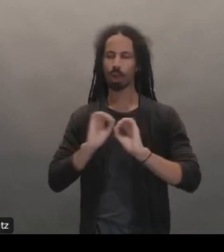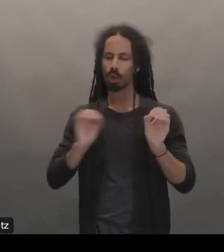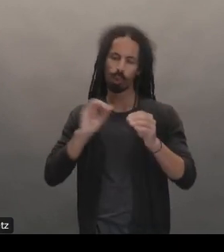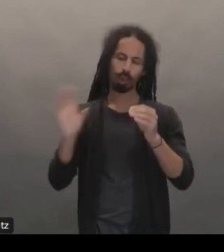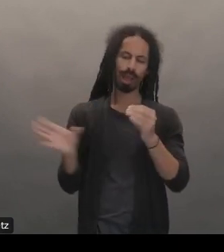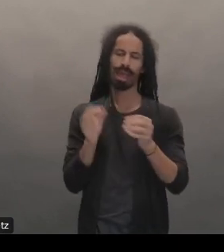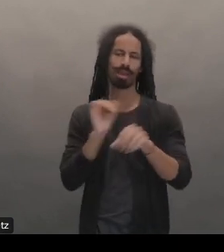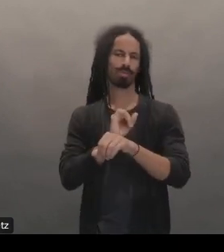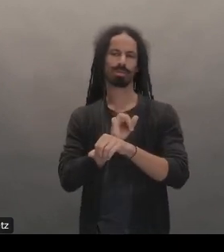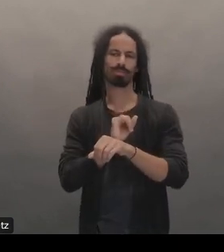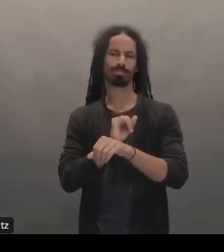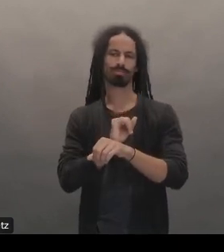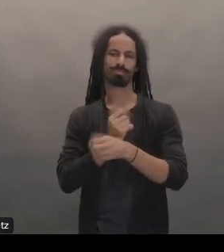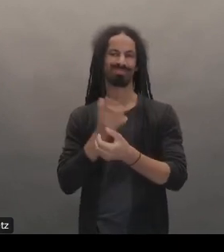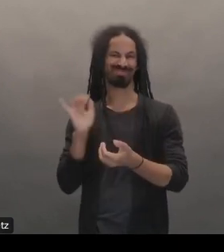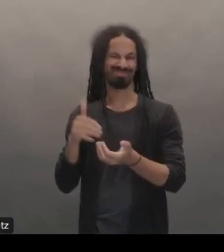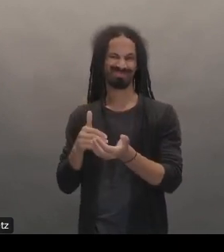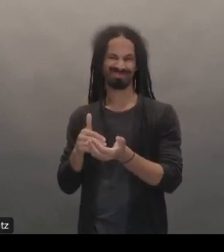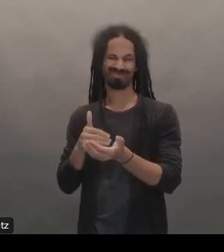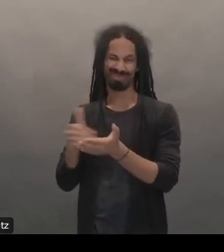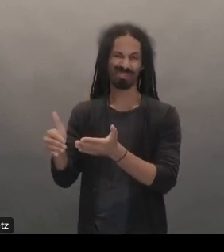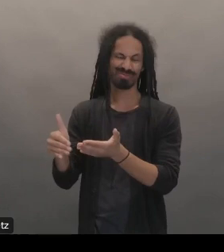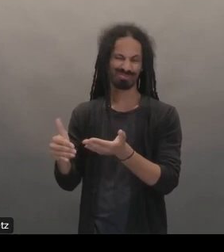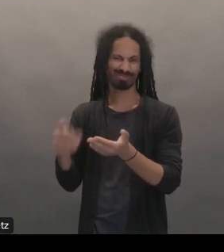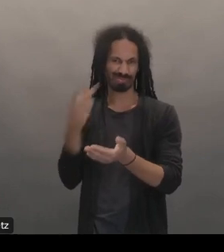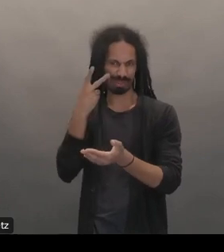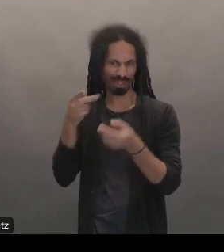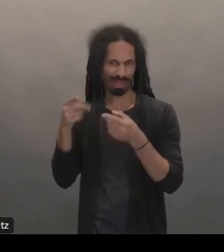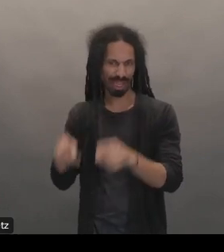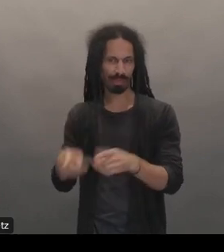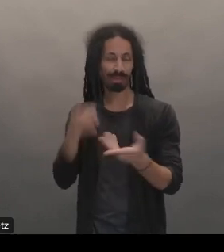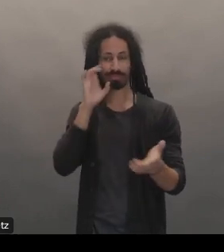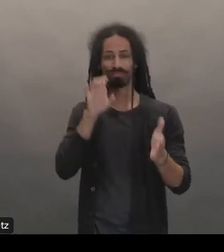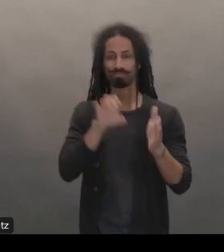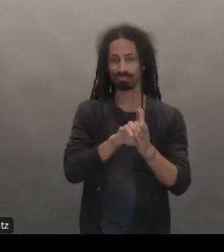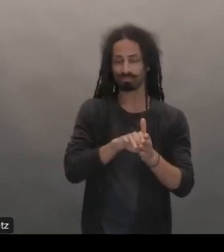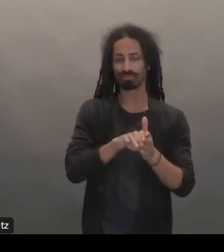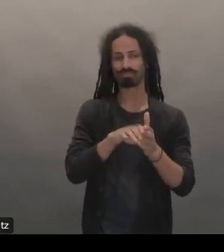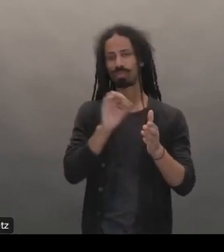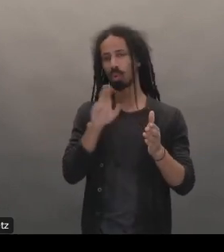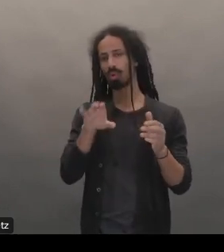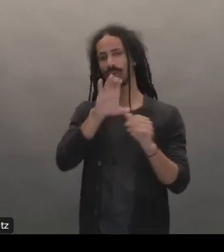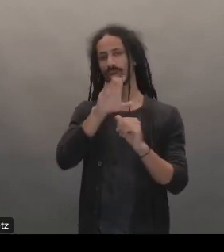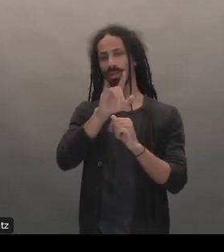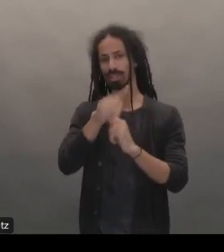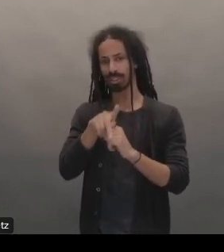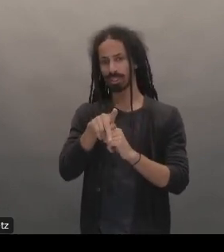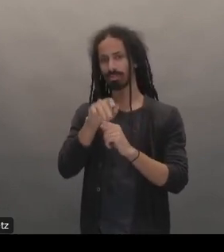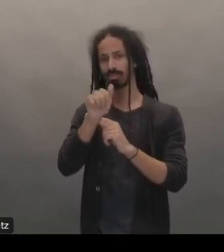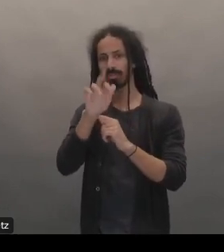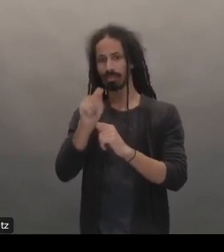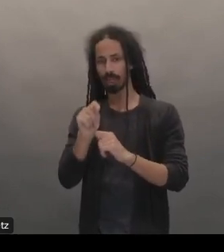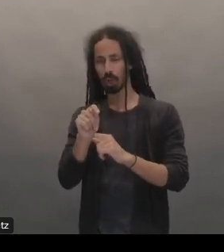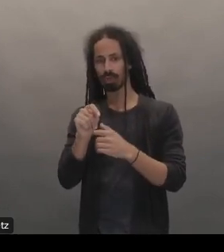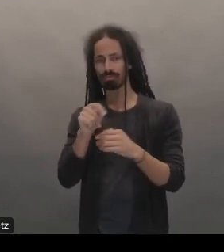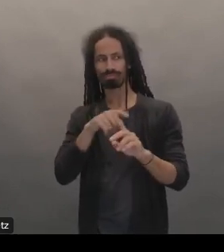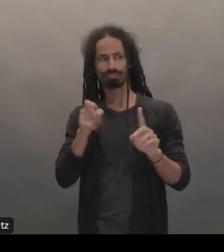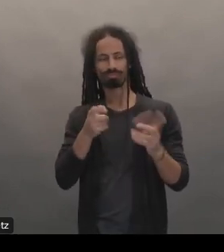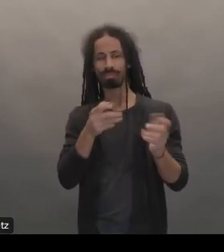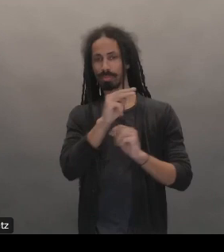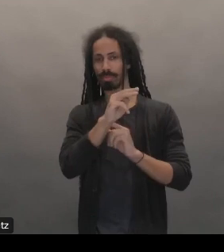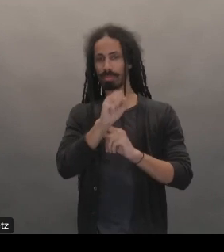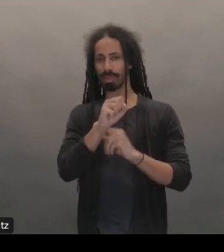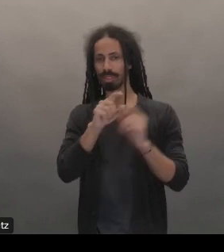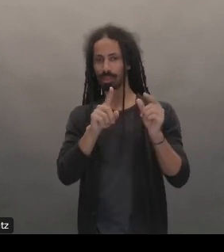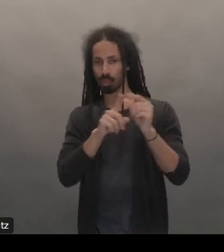uncommon. For example, images and clip art from programs like Microsoft Word or